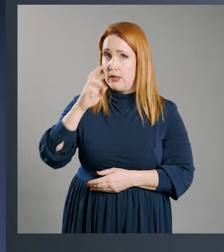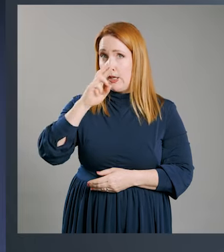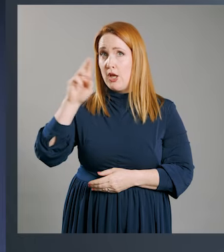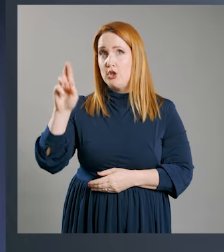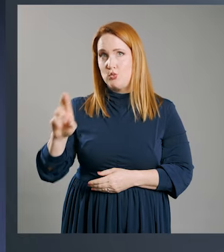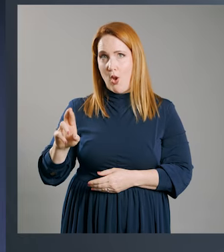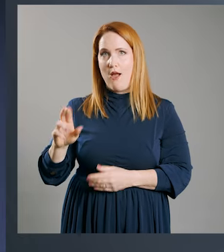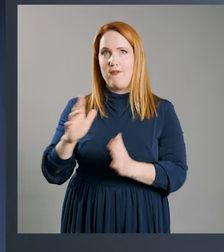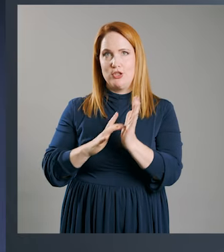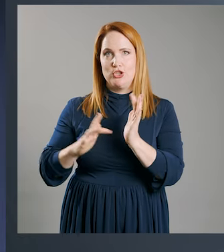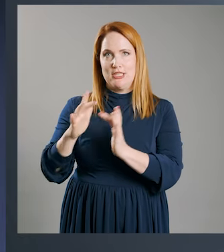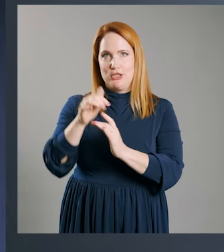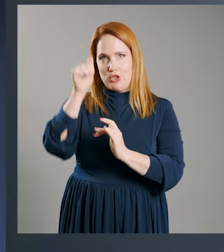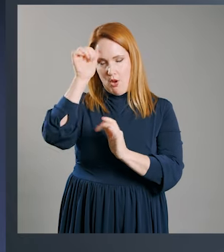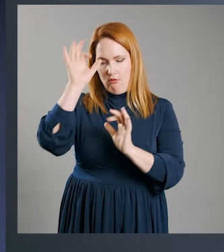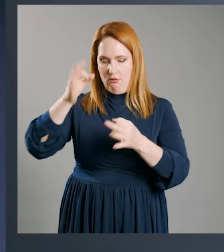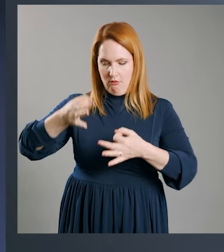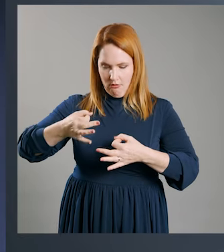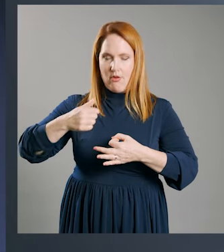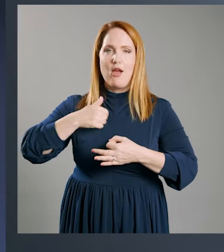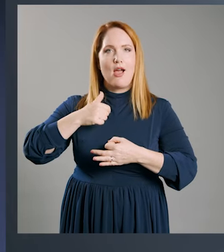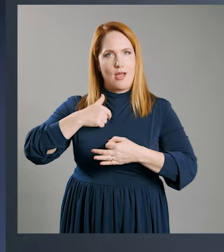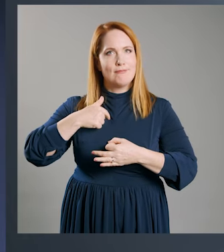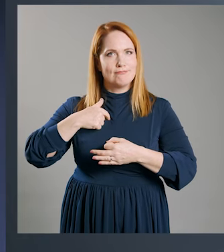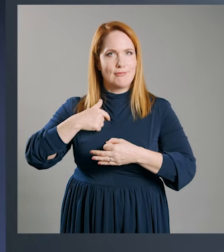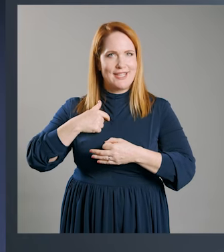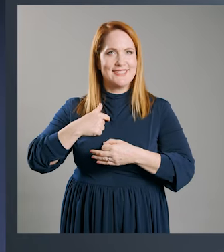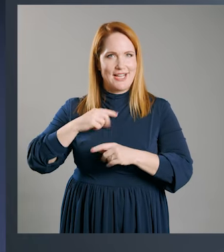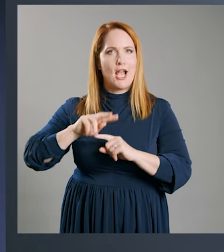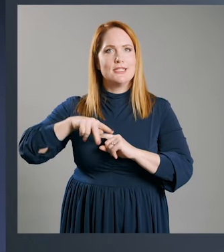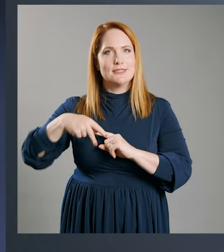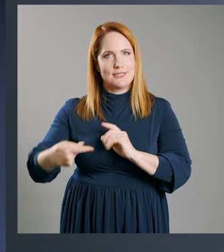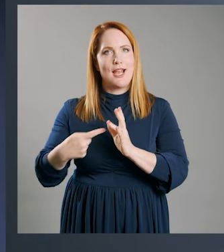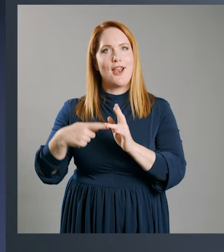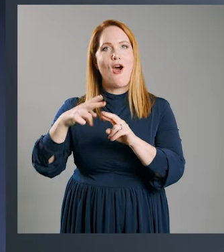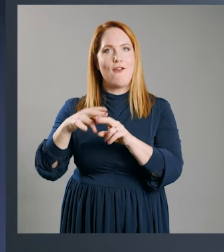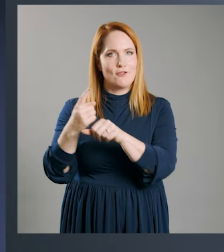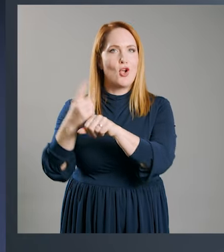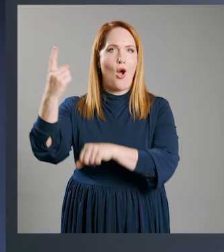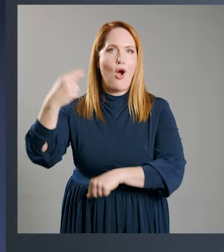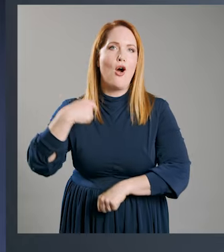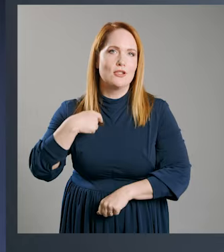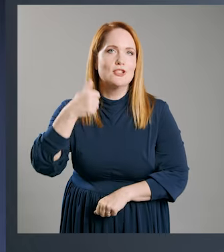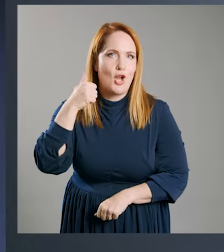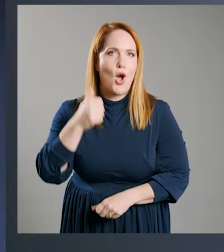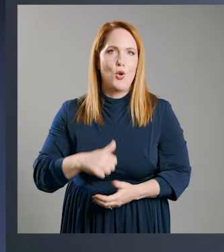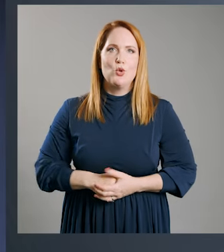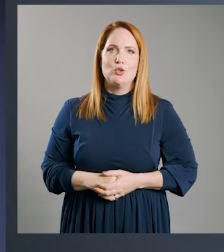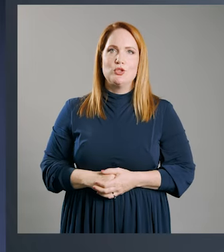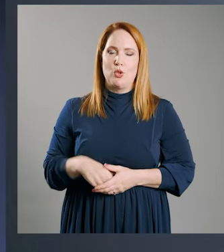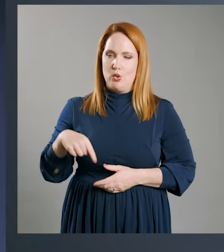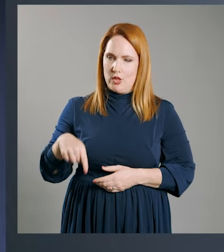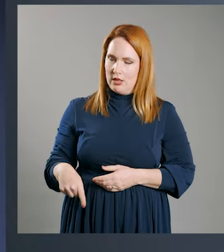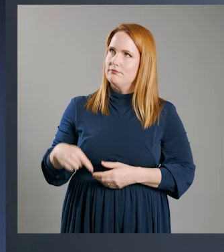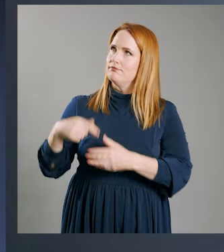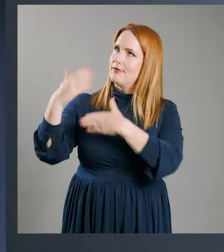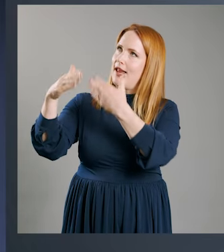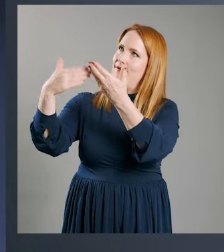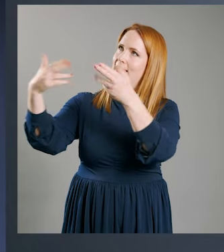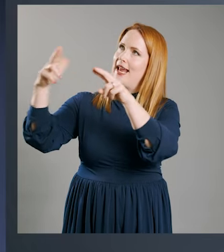old, Jesus knew his identity as the Son of God. And as he grew in his identity with